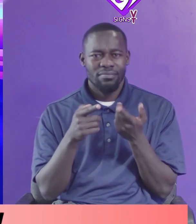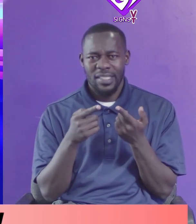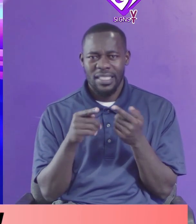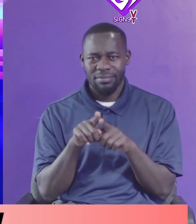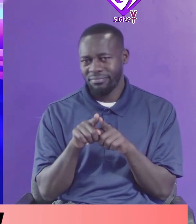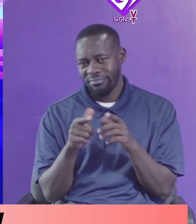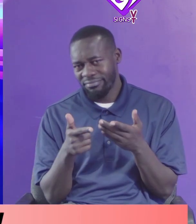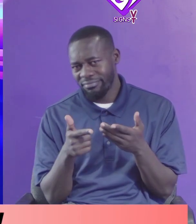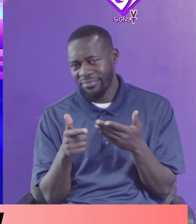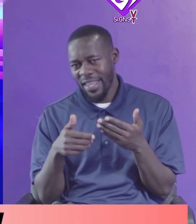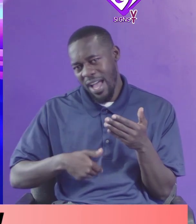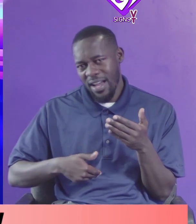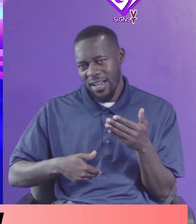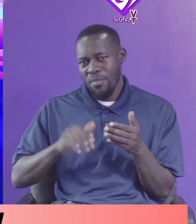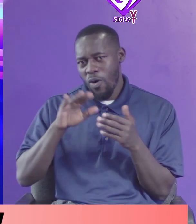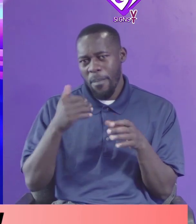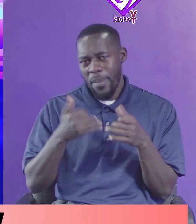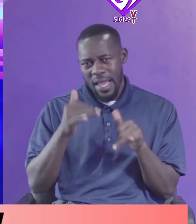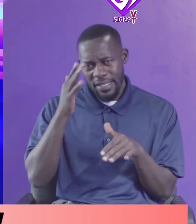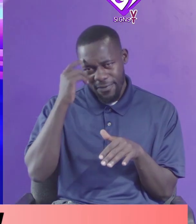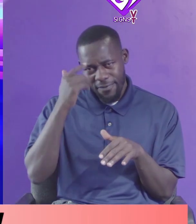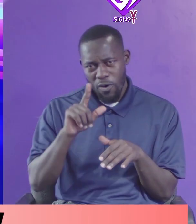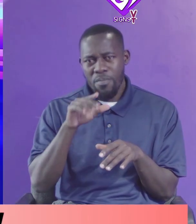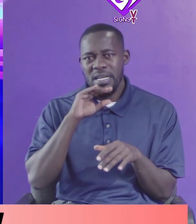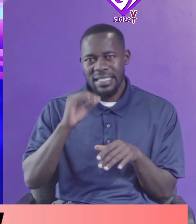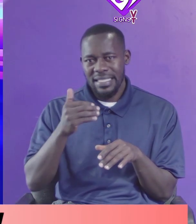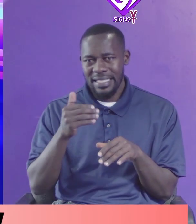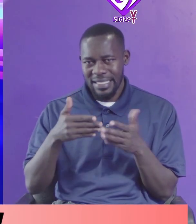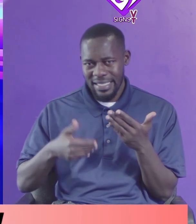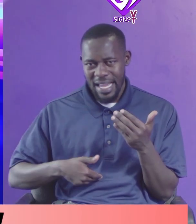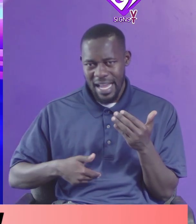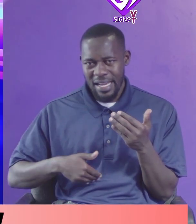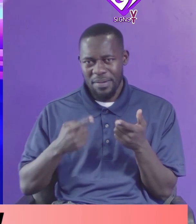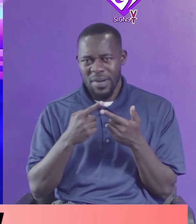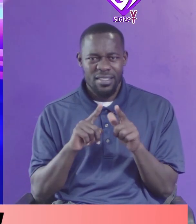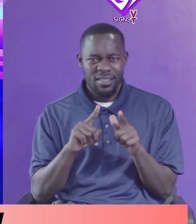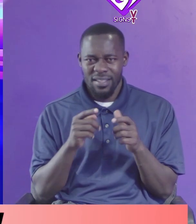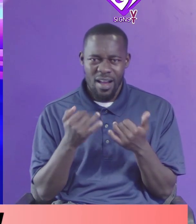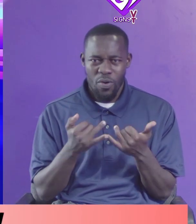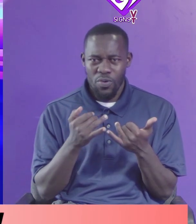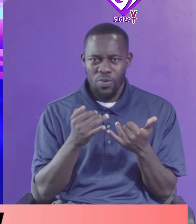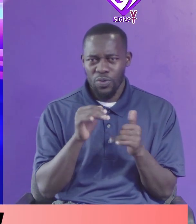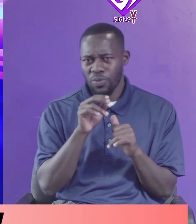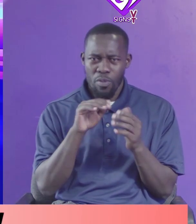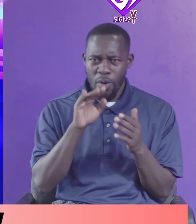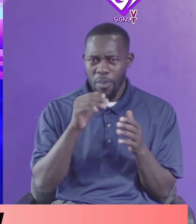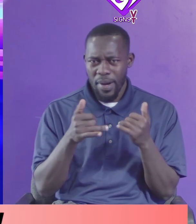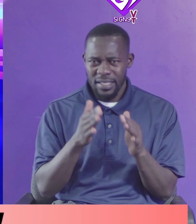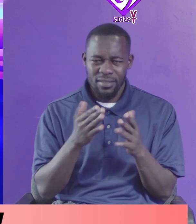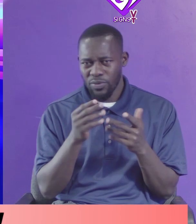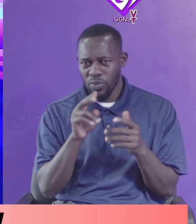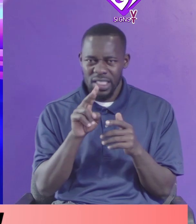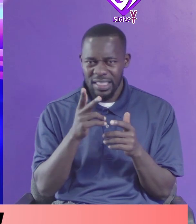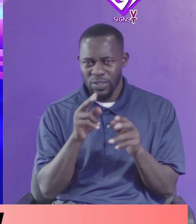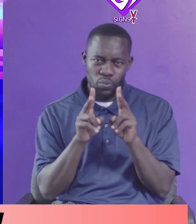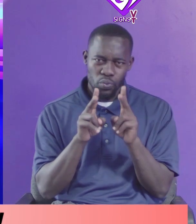So most players, we say like they reach their prime when they're 27. This guy is already at 20, I think 23, and he's already getting